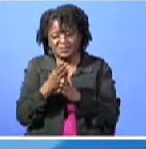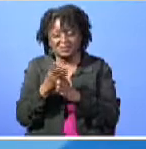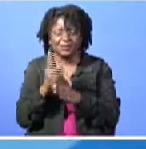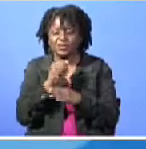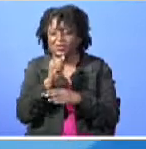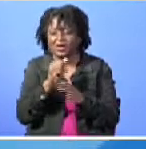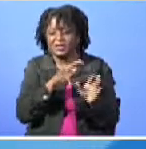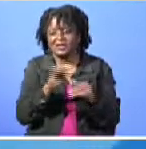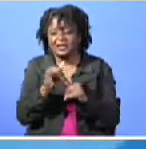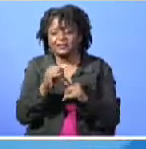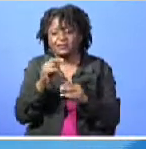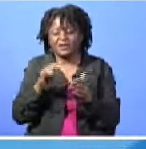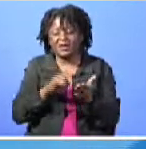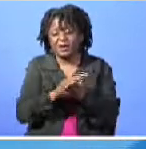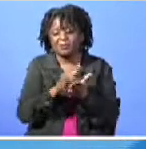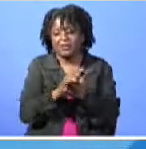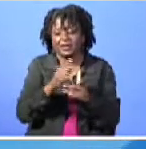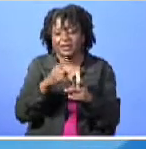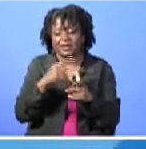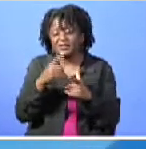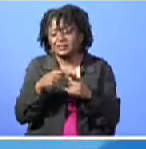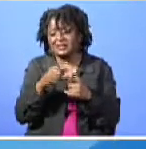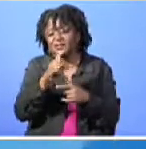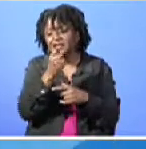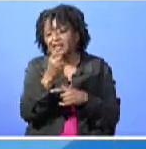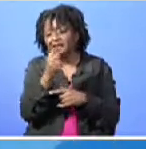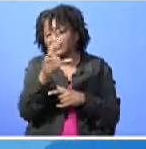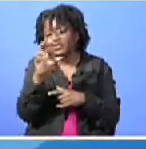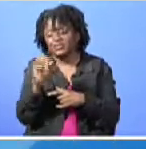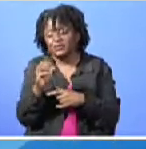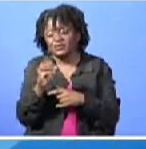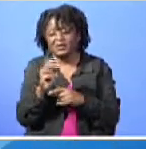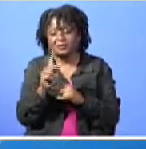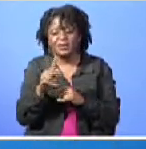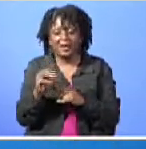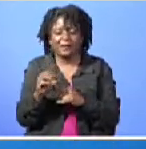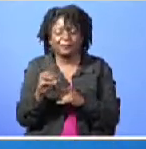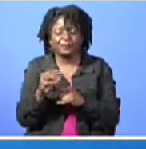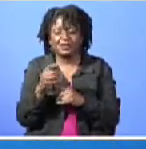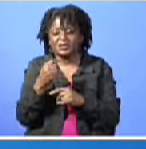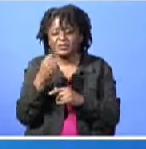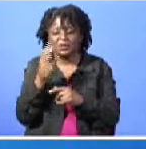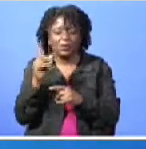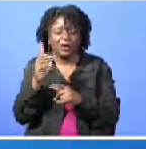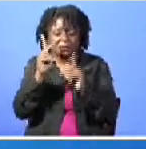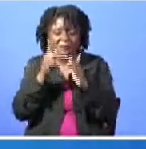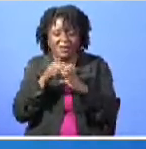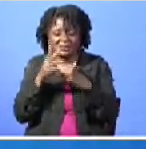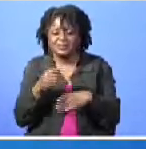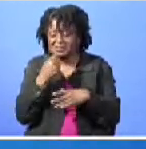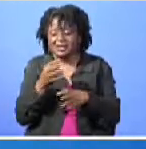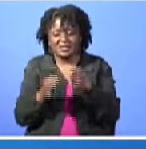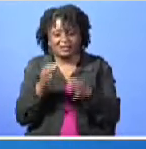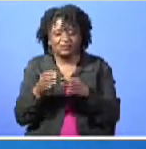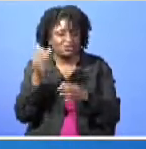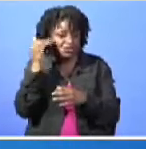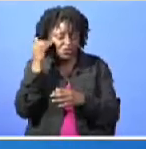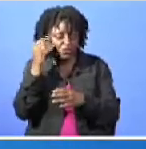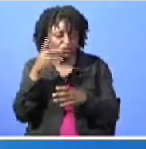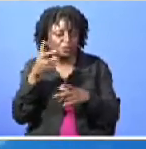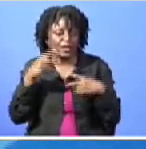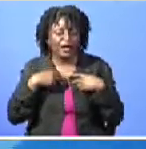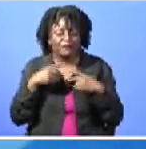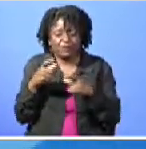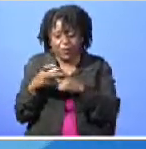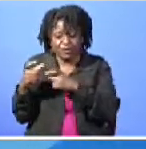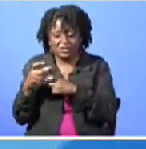passenger who wished to remain anonymous says if she knew she would have been subjected to a possible quarantine, she would have not left Grand Bahama. We were told that this is the